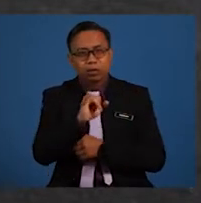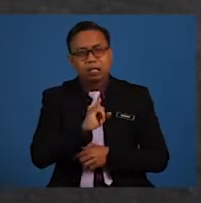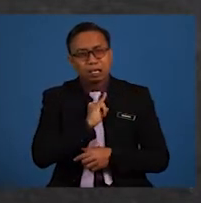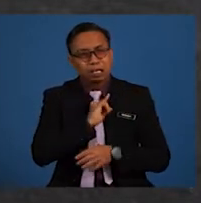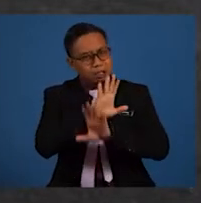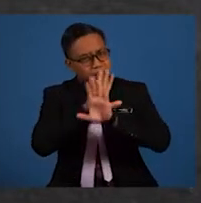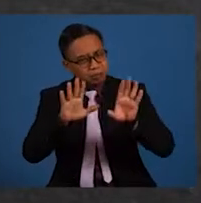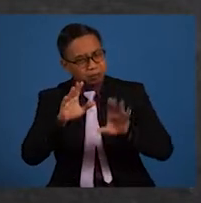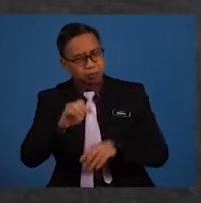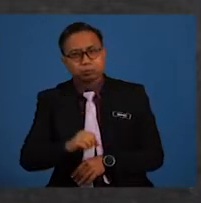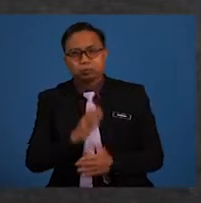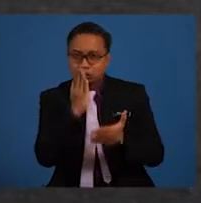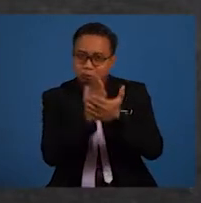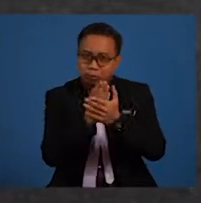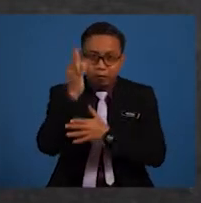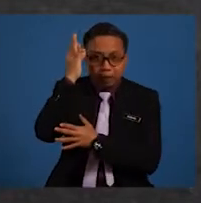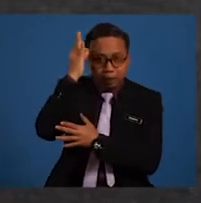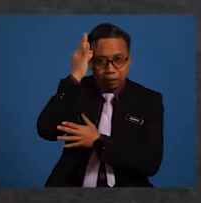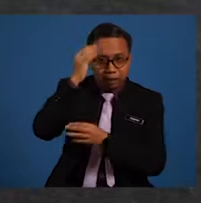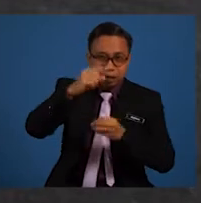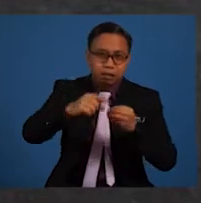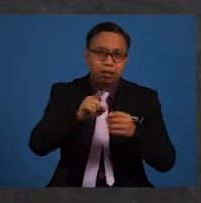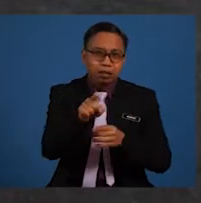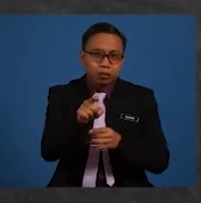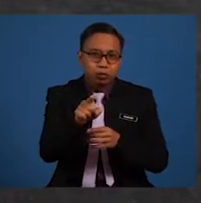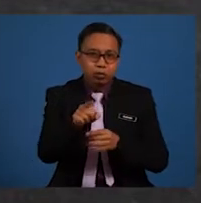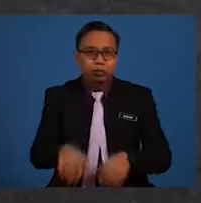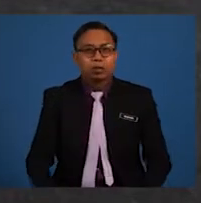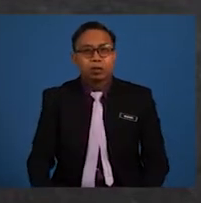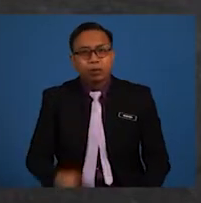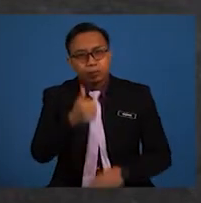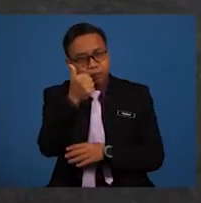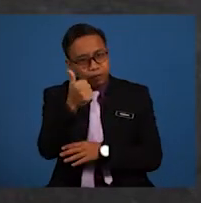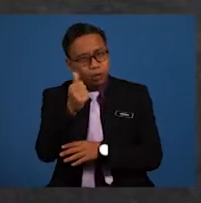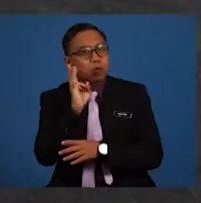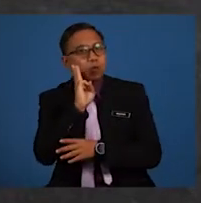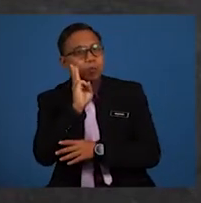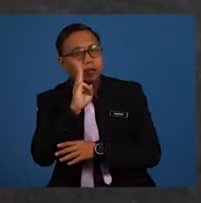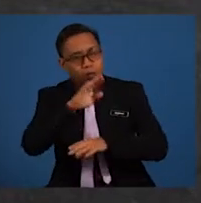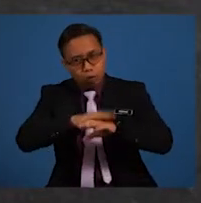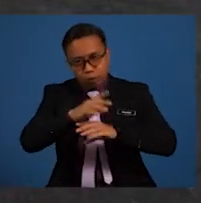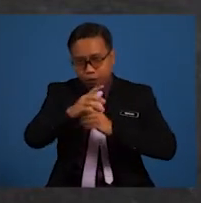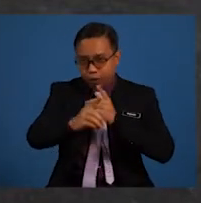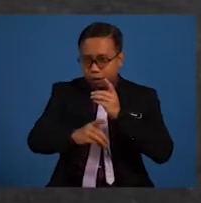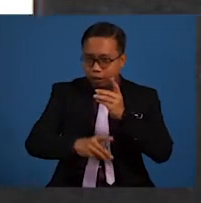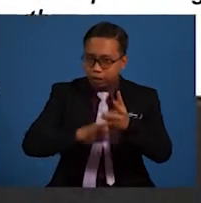stop thinking that you are one of the prettiest women on earth.